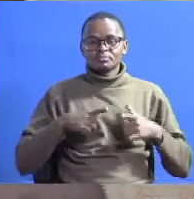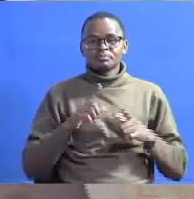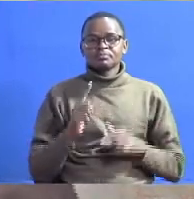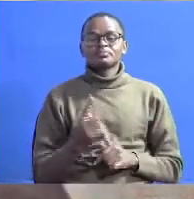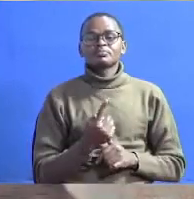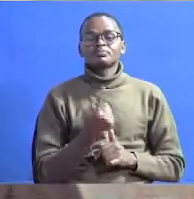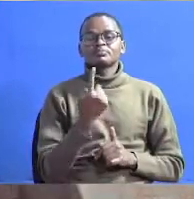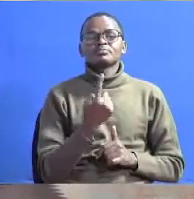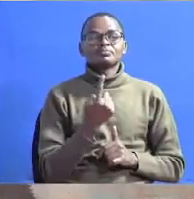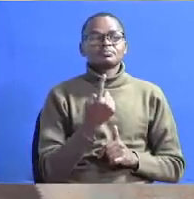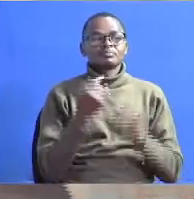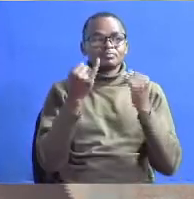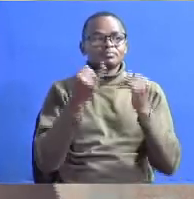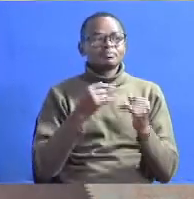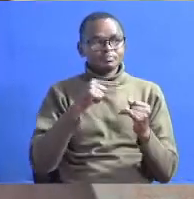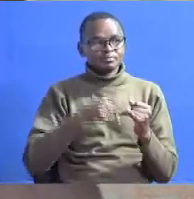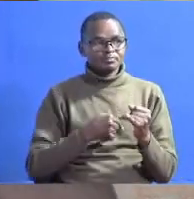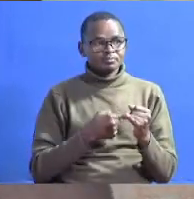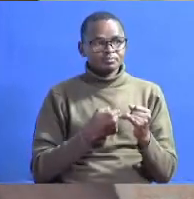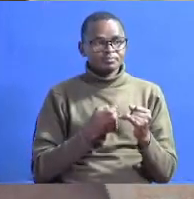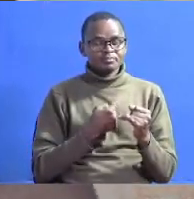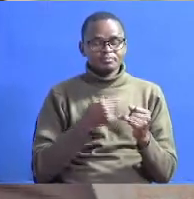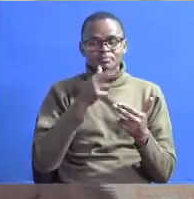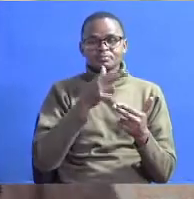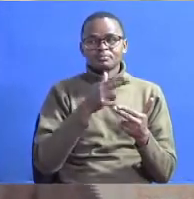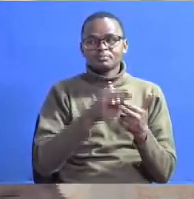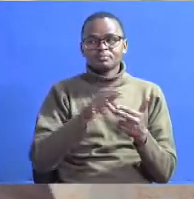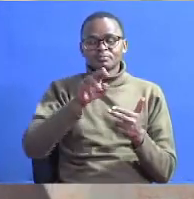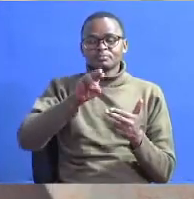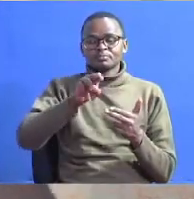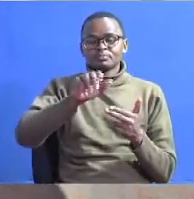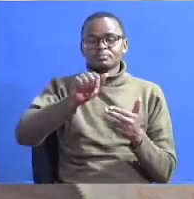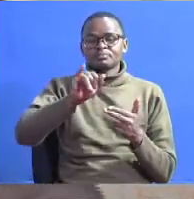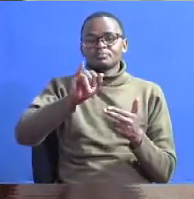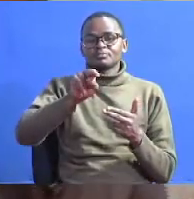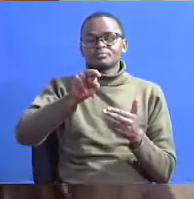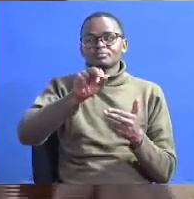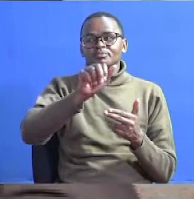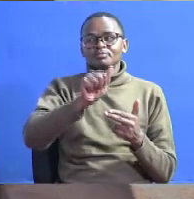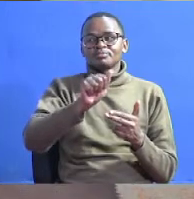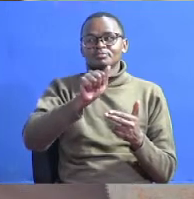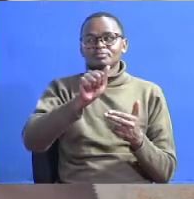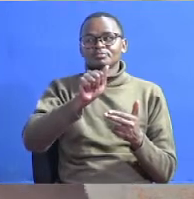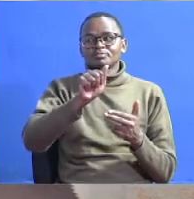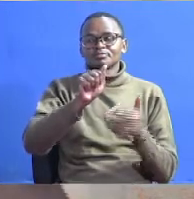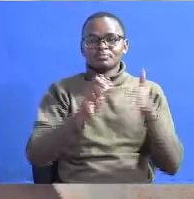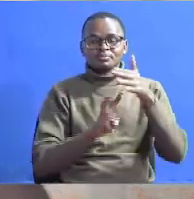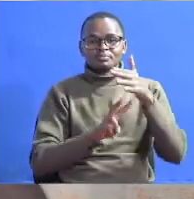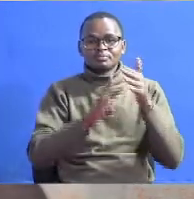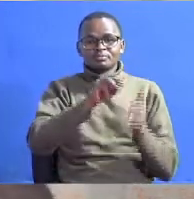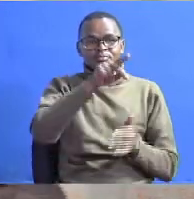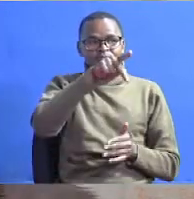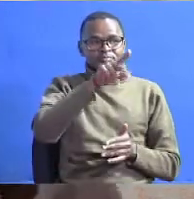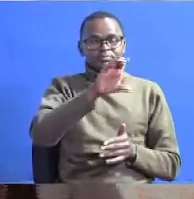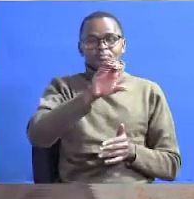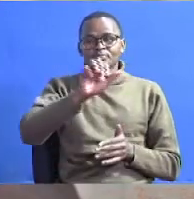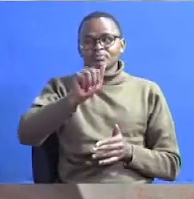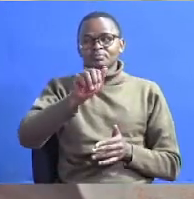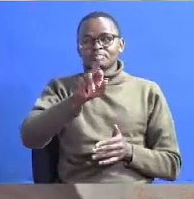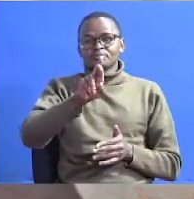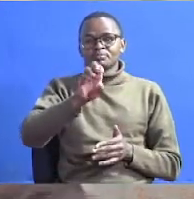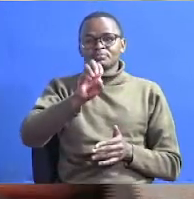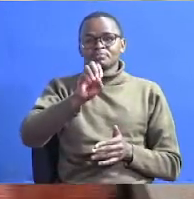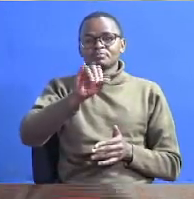first introduce myself. I go by the name Martin Maina. I was vying for a member of County Assembly in Resam